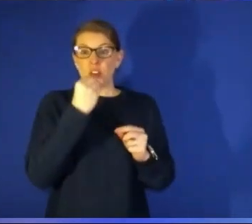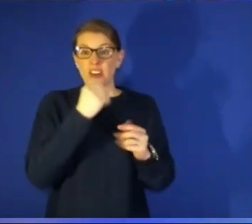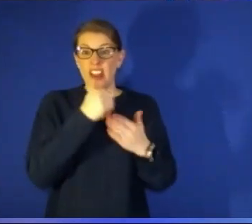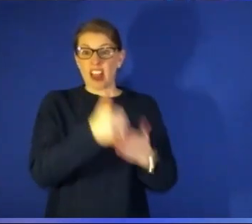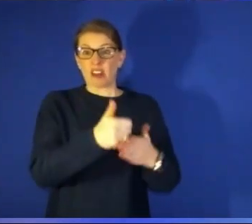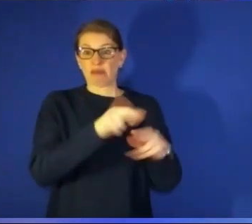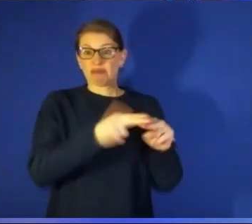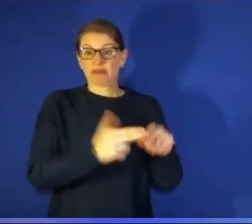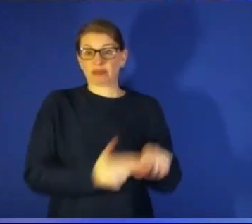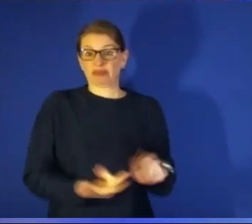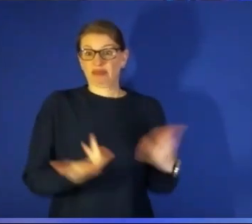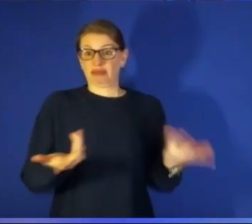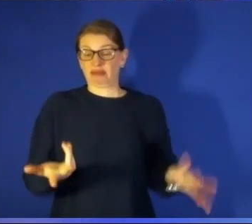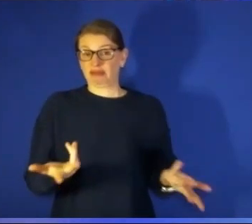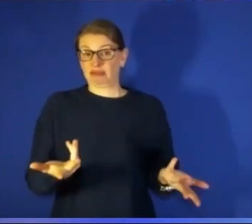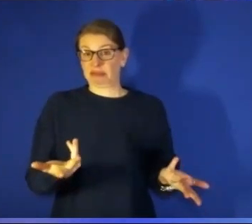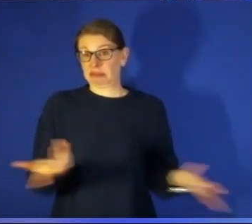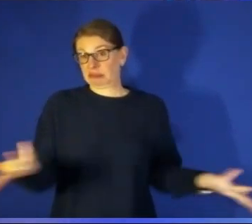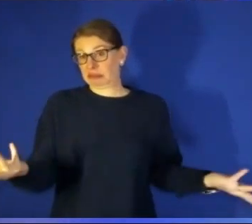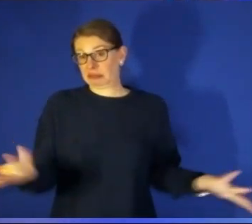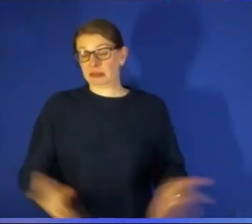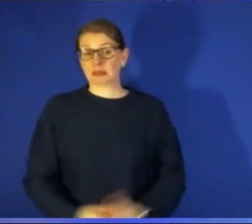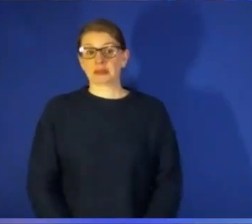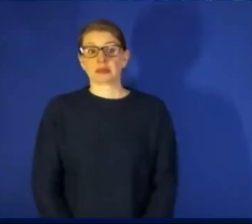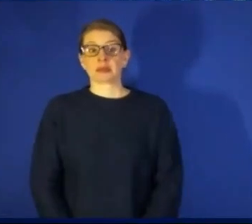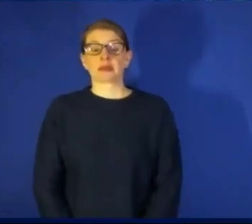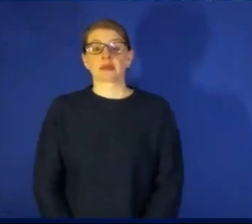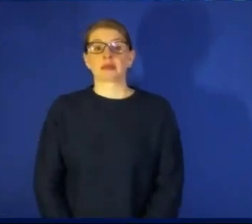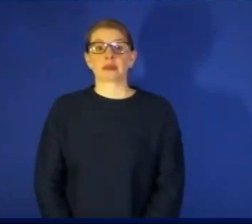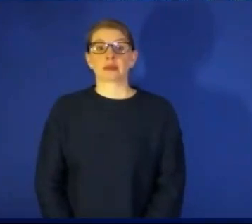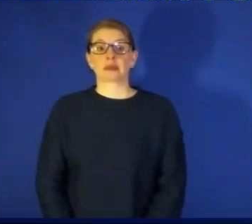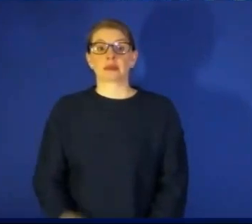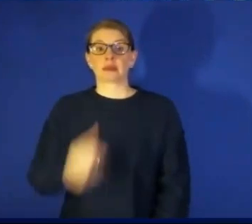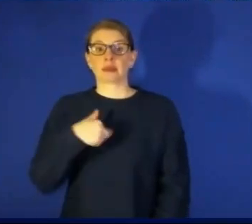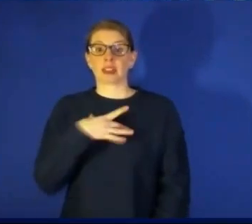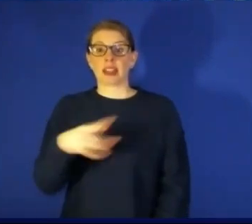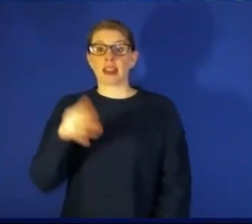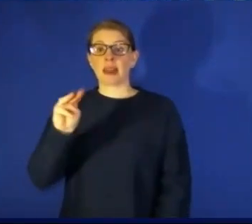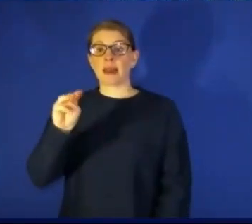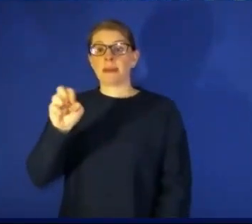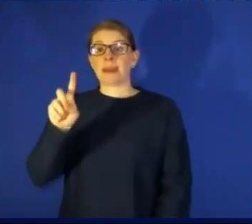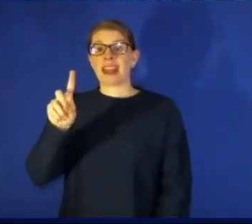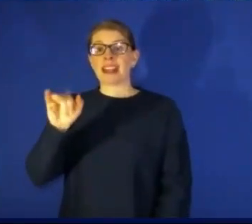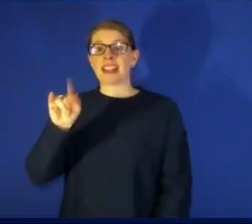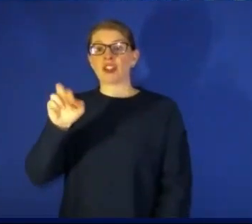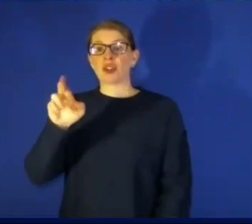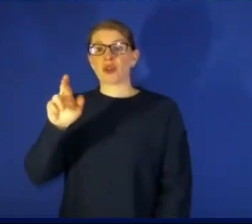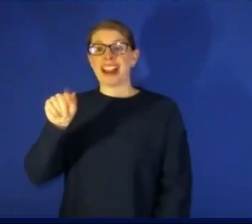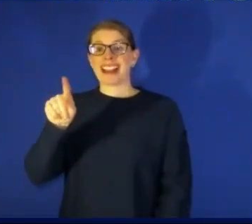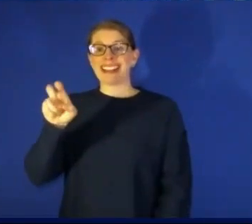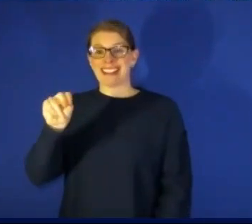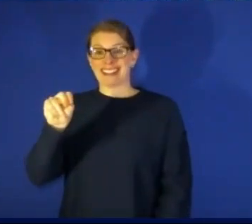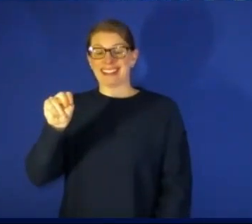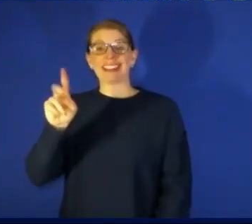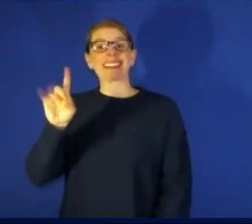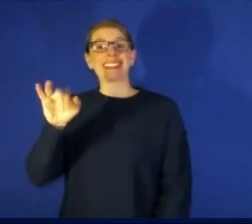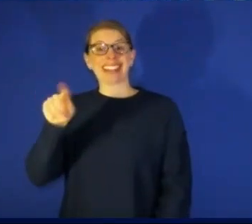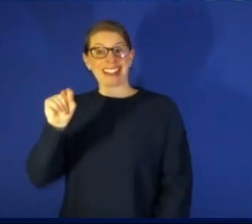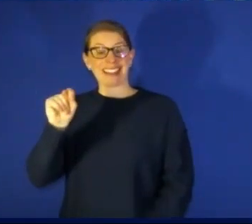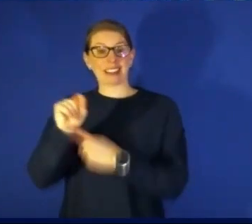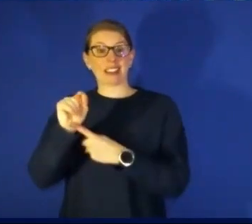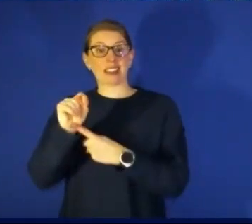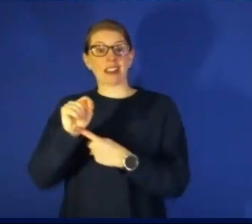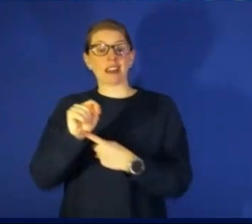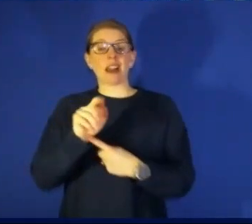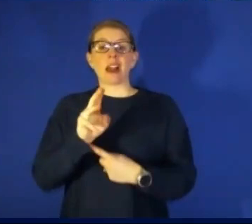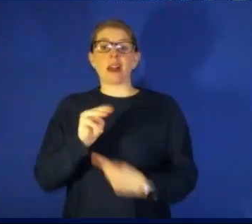it away? What can you tell us? I like the Mediterranean diet, okay, which is really a balanced diet with monounsaturated,